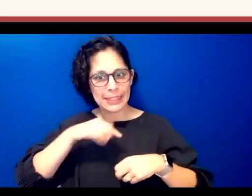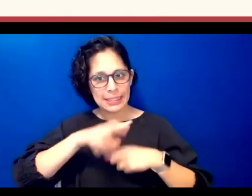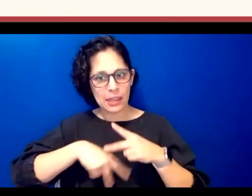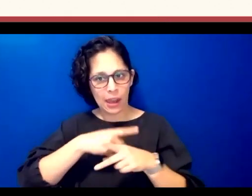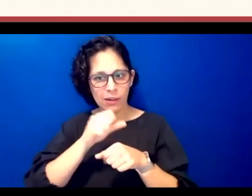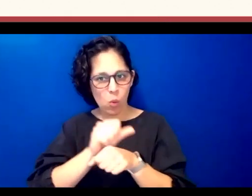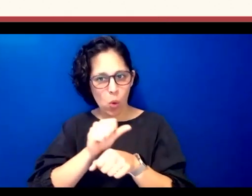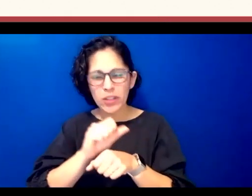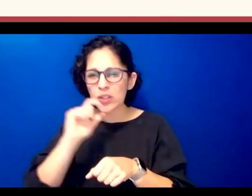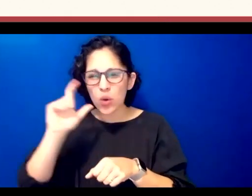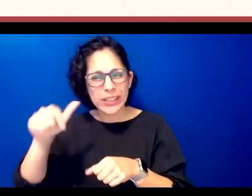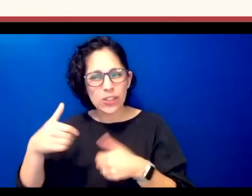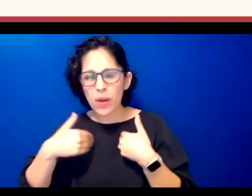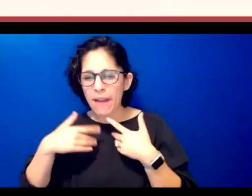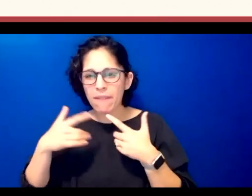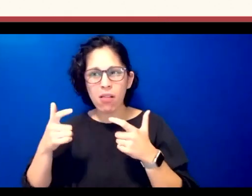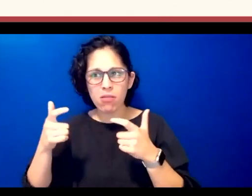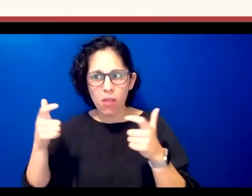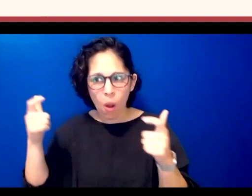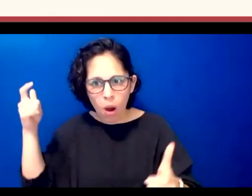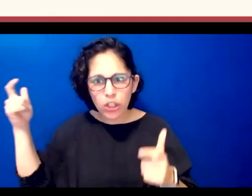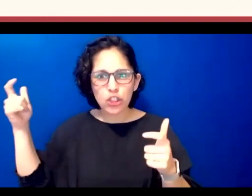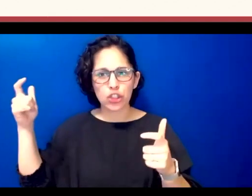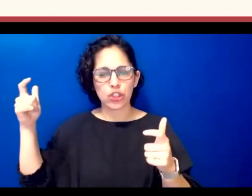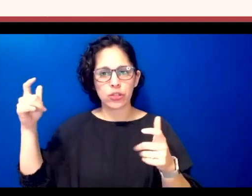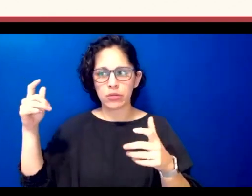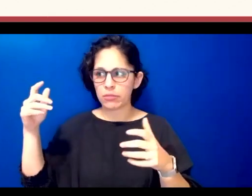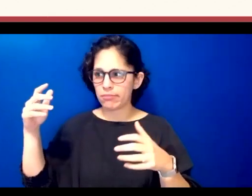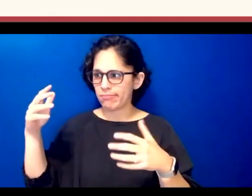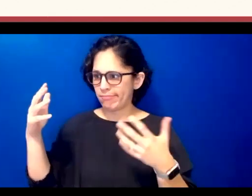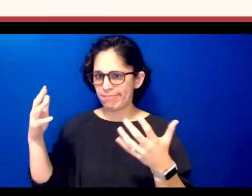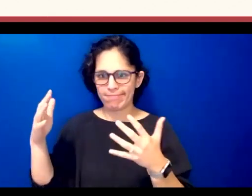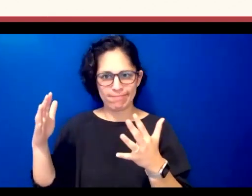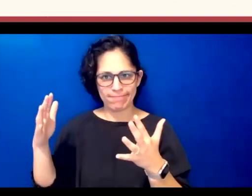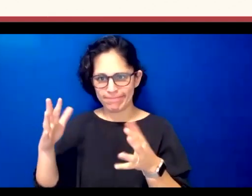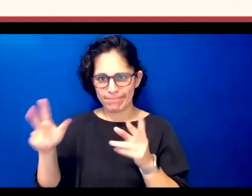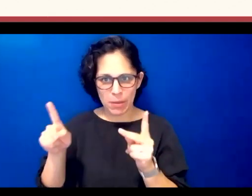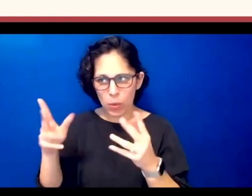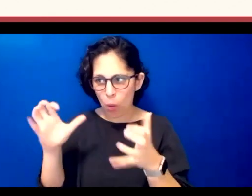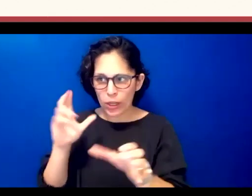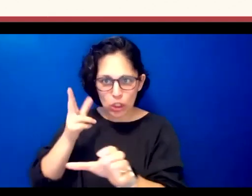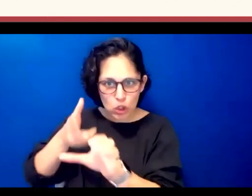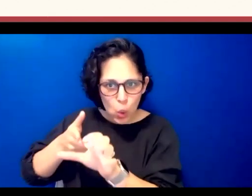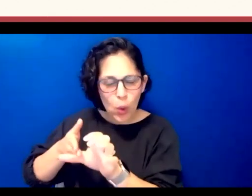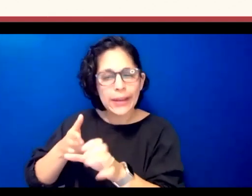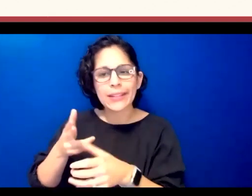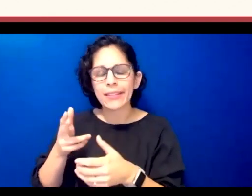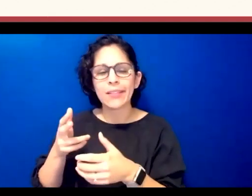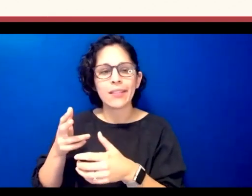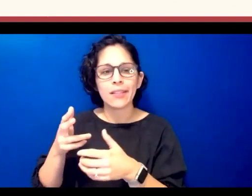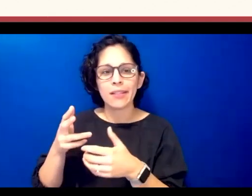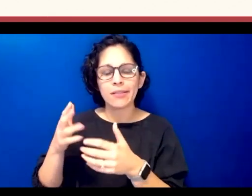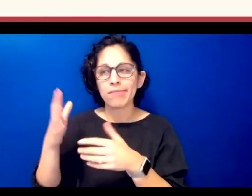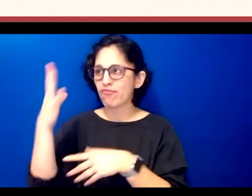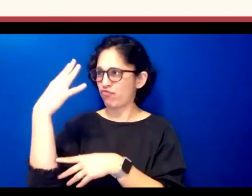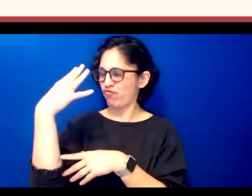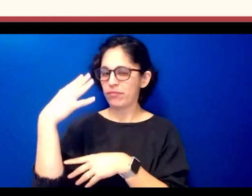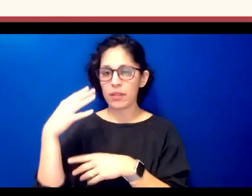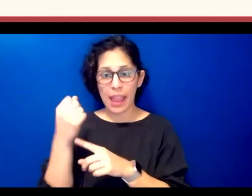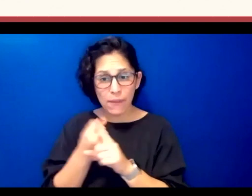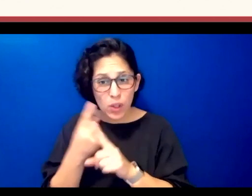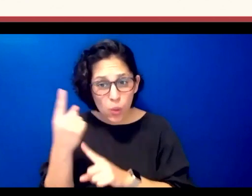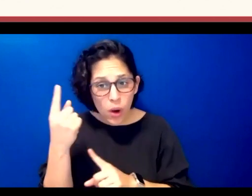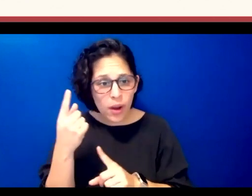have a large cast of fluent speakers. Everyone in the video is a Chickasaw citizen, but only the 2 grandparents are